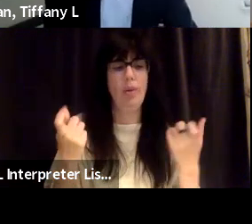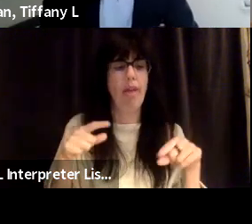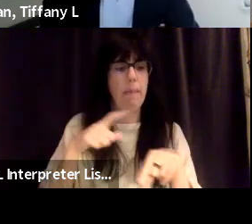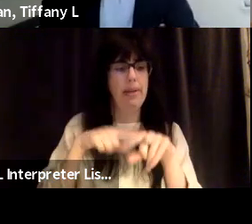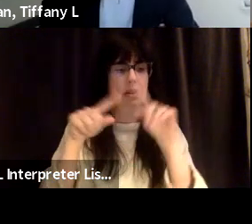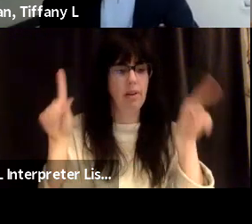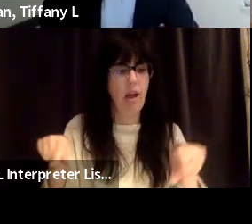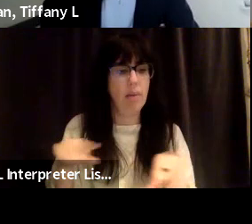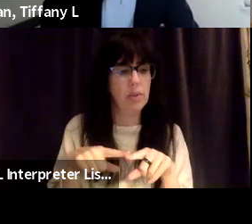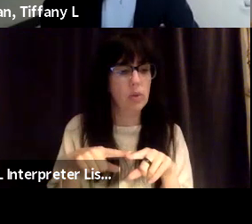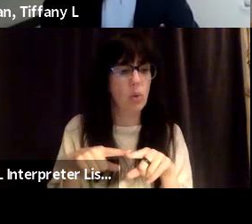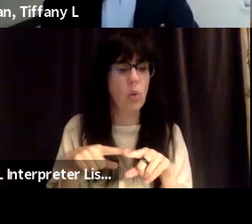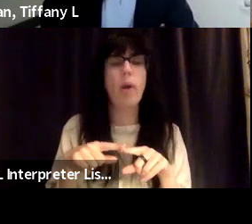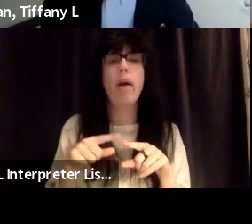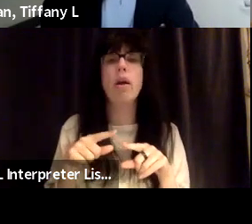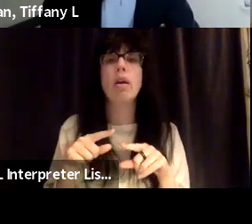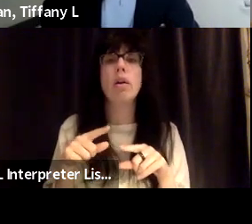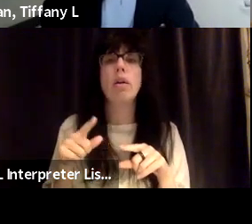Square, but Times Square is one of the most,